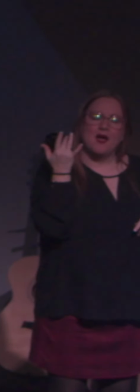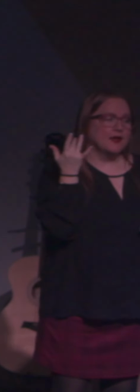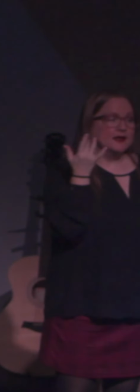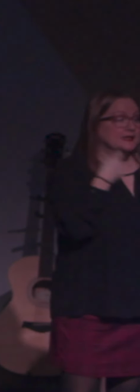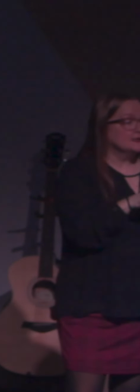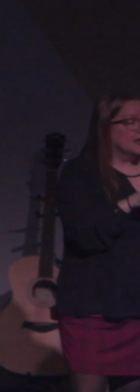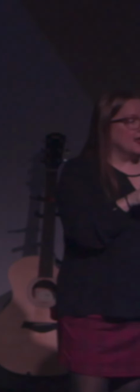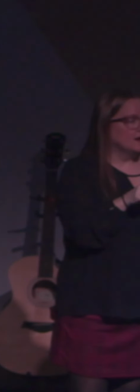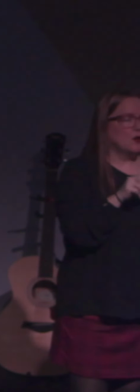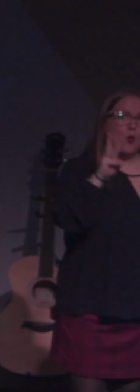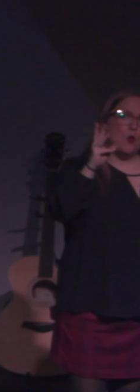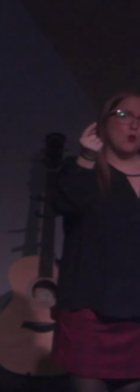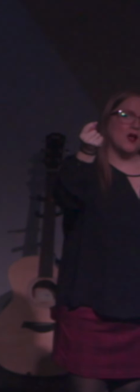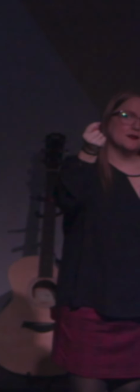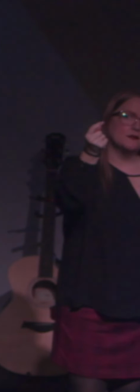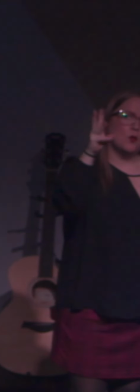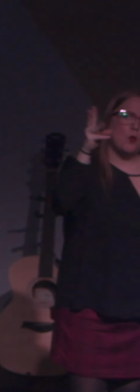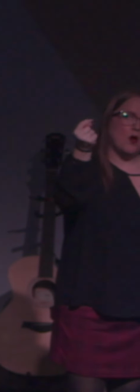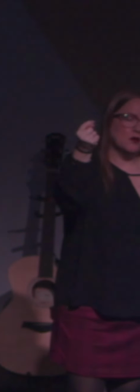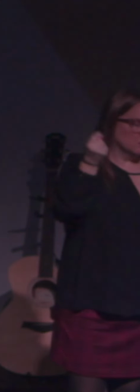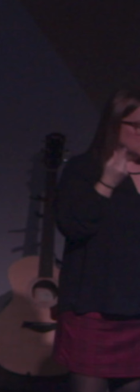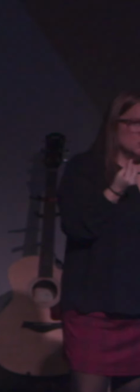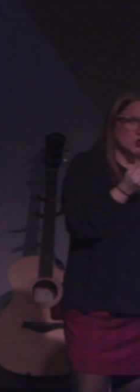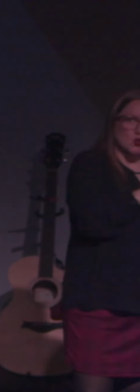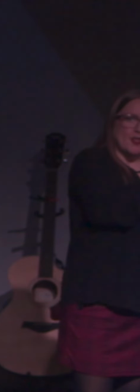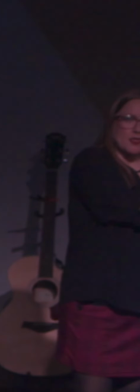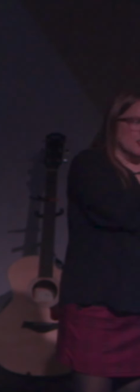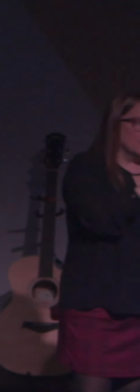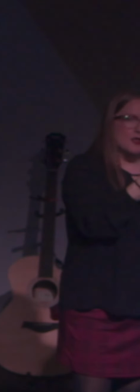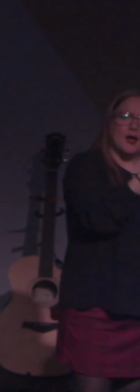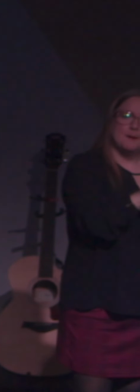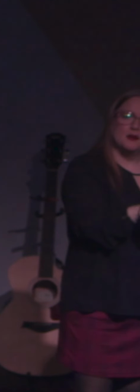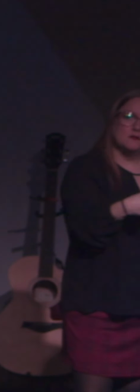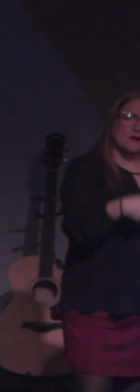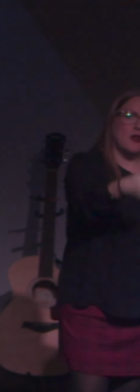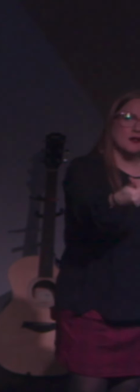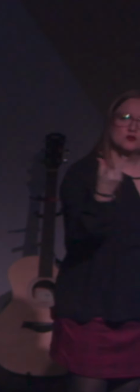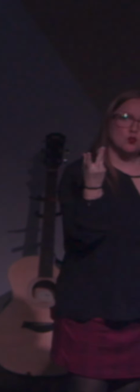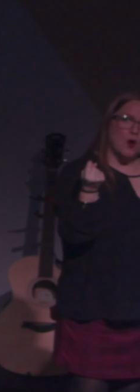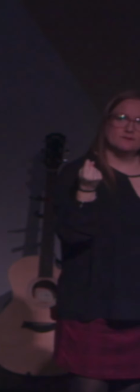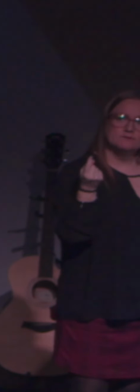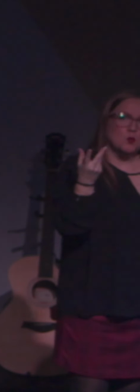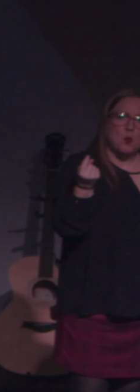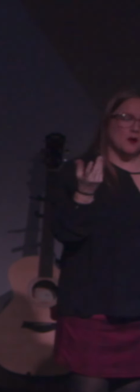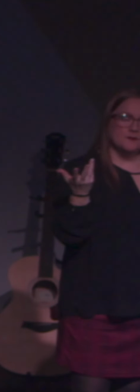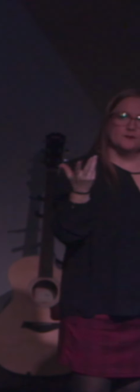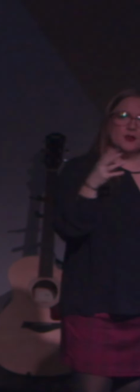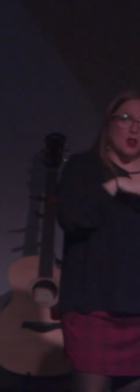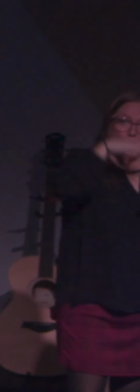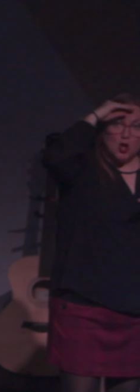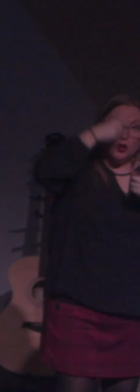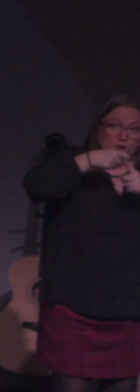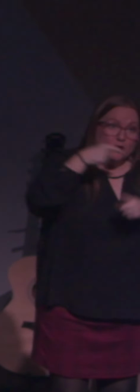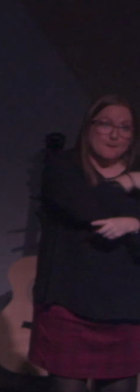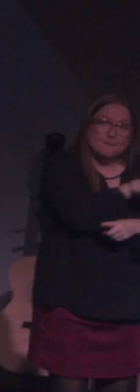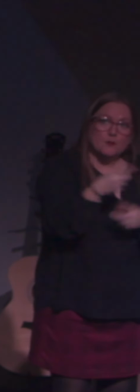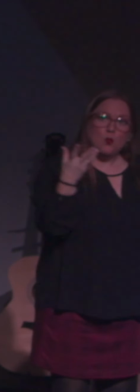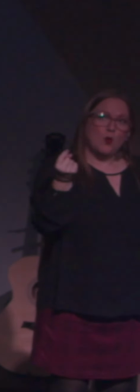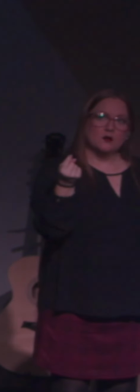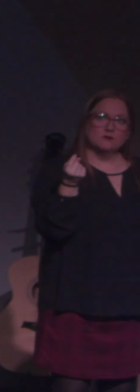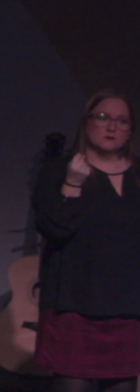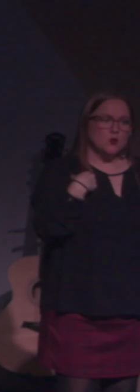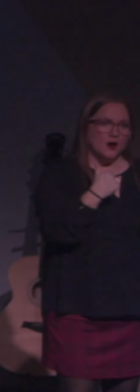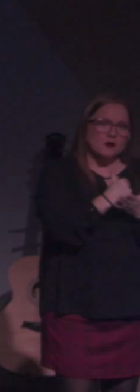what? What do you want me to do with this, God? What step do you want me to take from here? What do you want me to learn from this so that I can help other